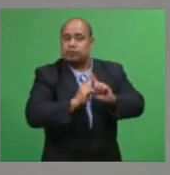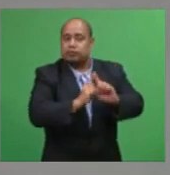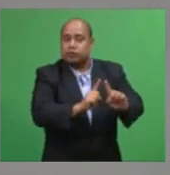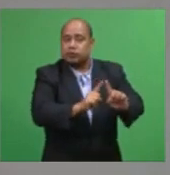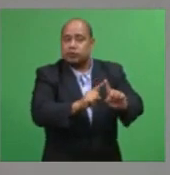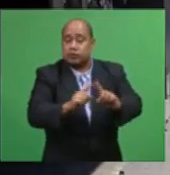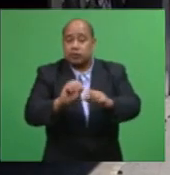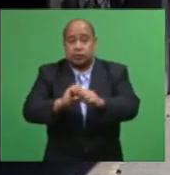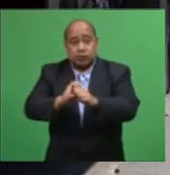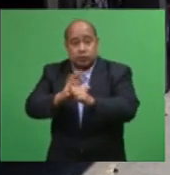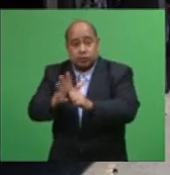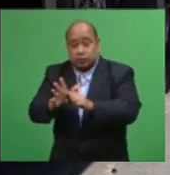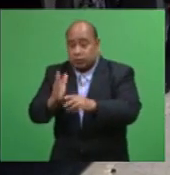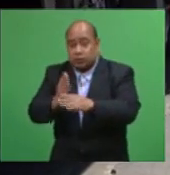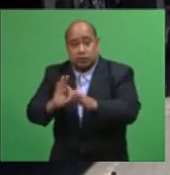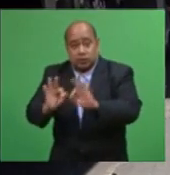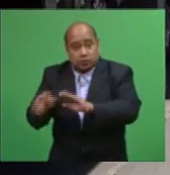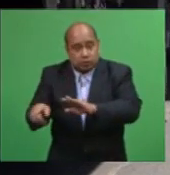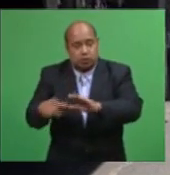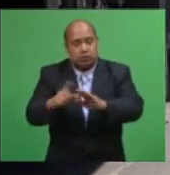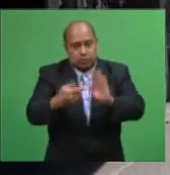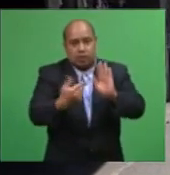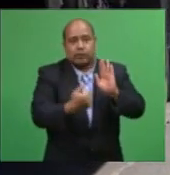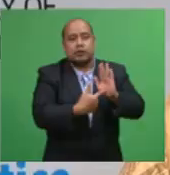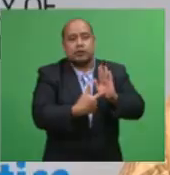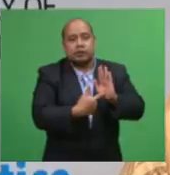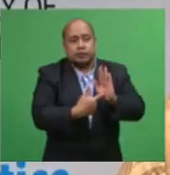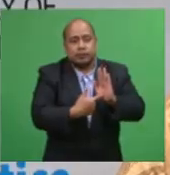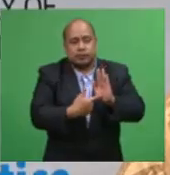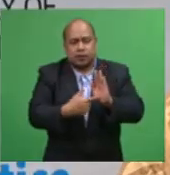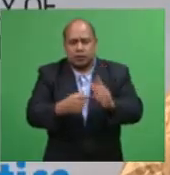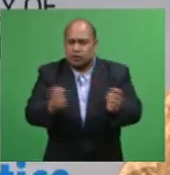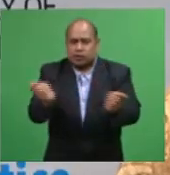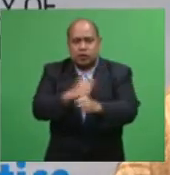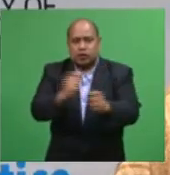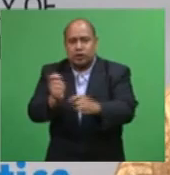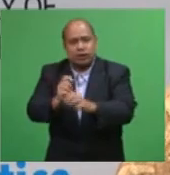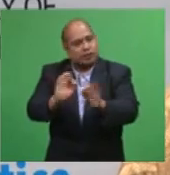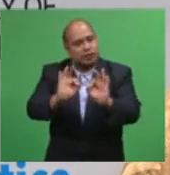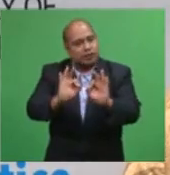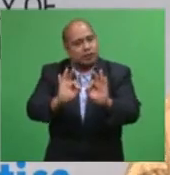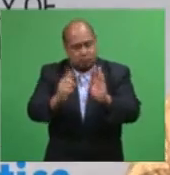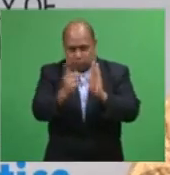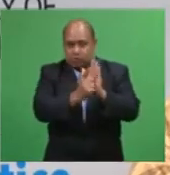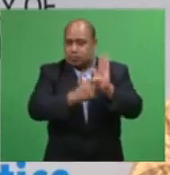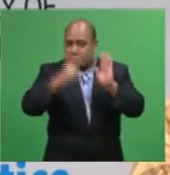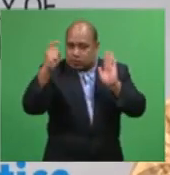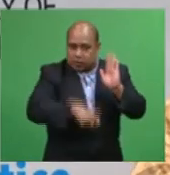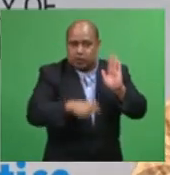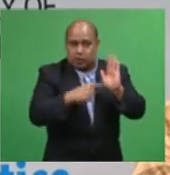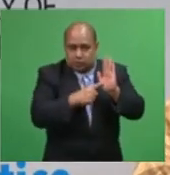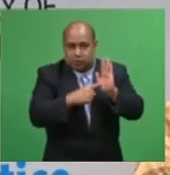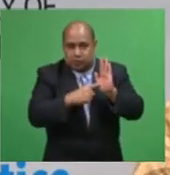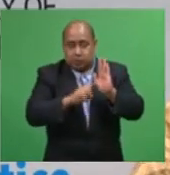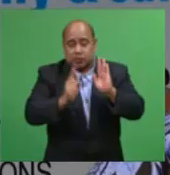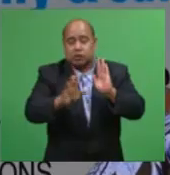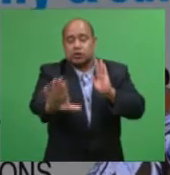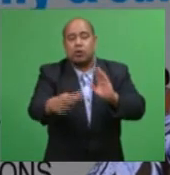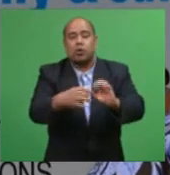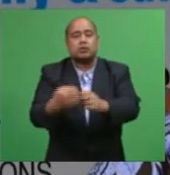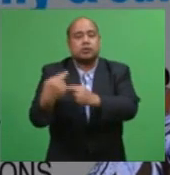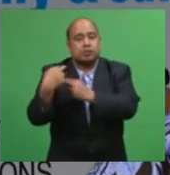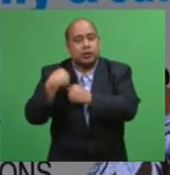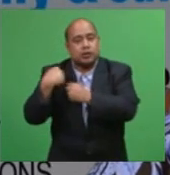way or form changes any of these provisions and your obligations to the law and your employees.